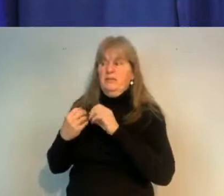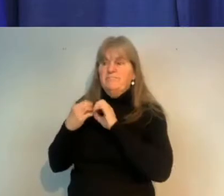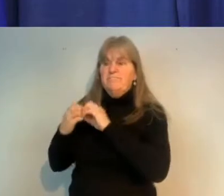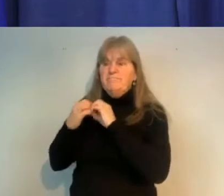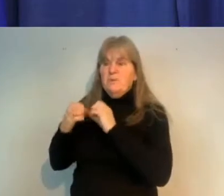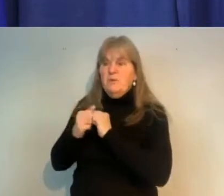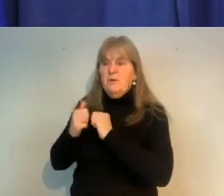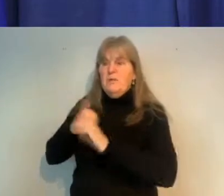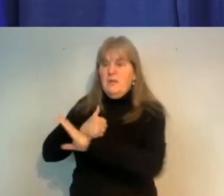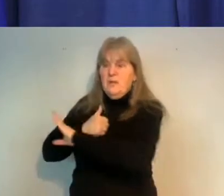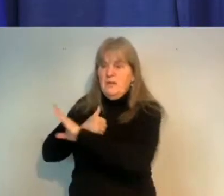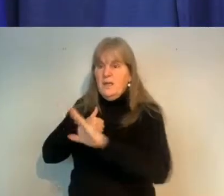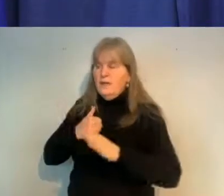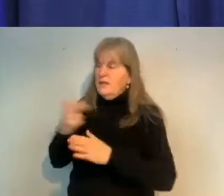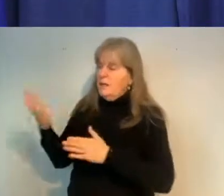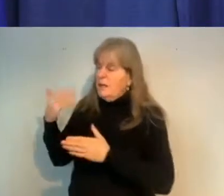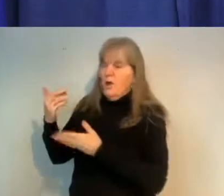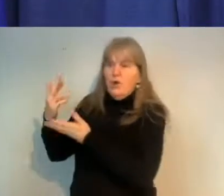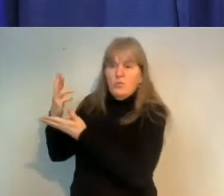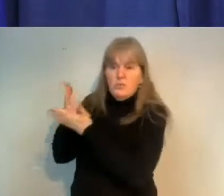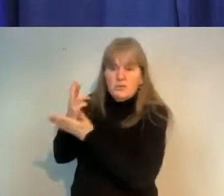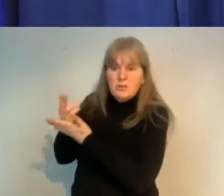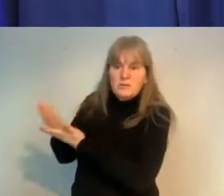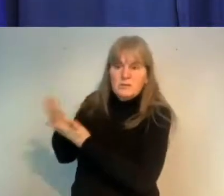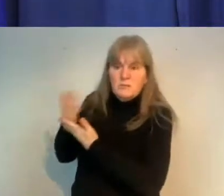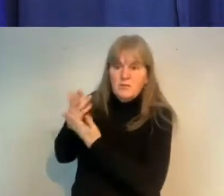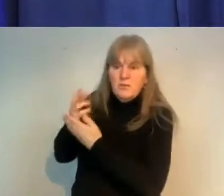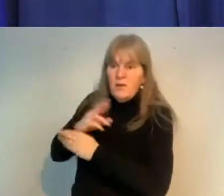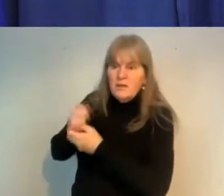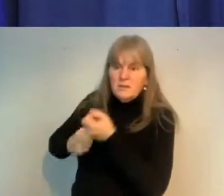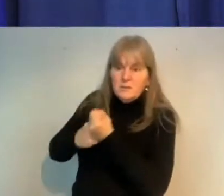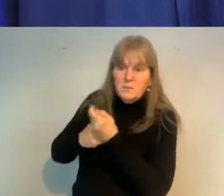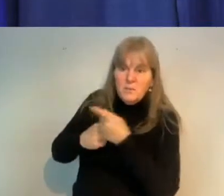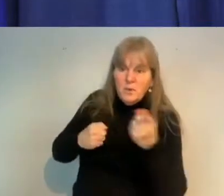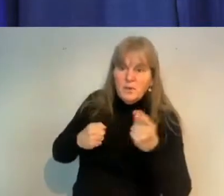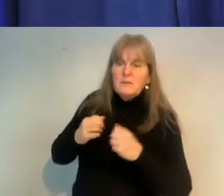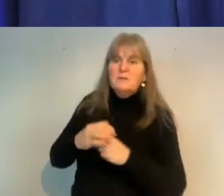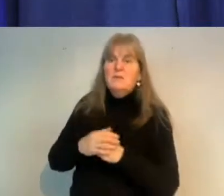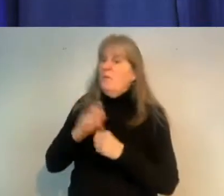that we need to keep Yukoners safe and healthy. And we'll continue to do that.